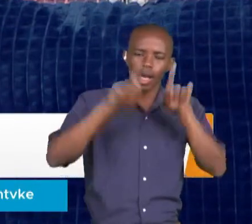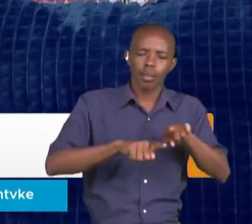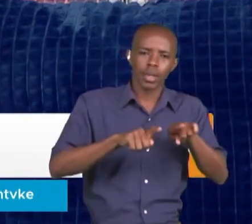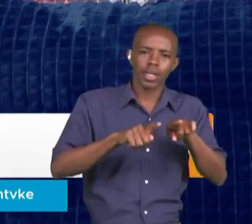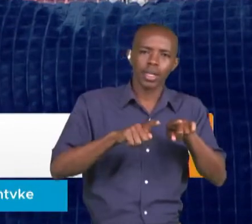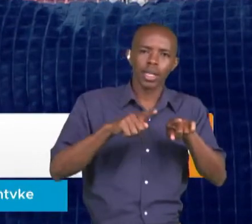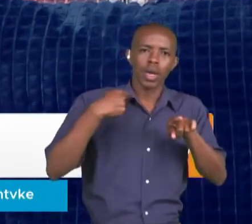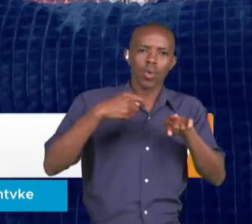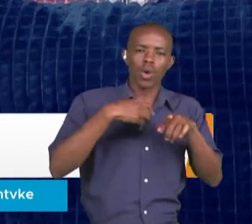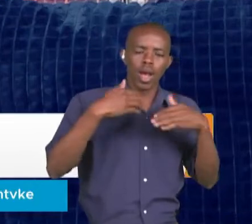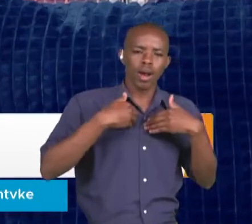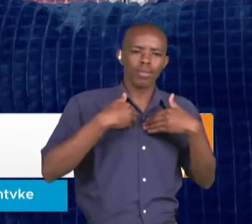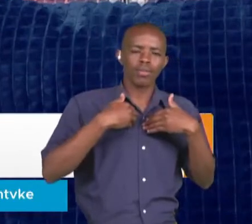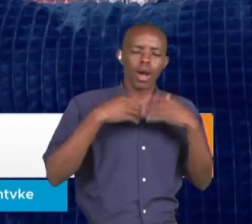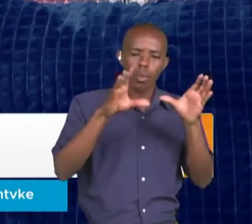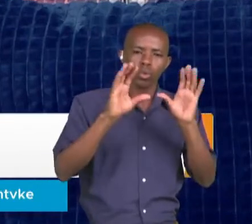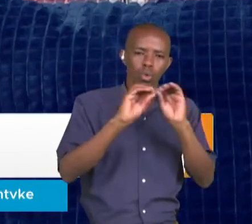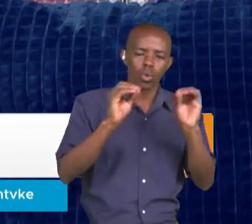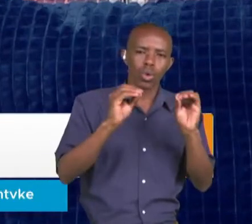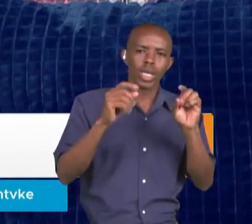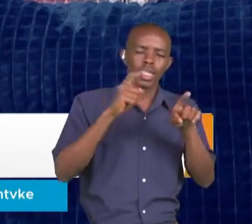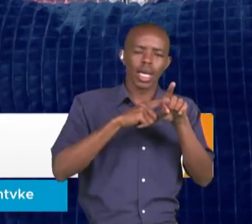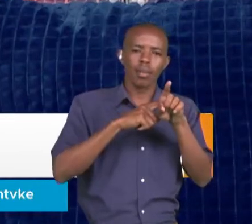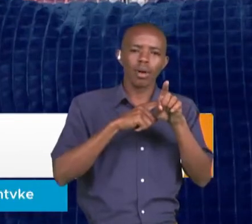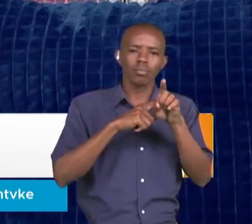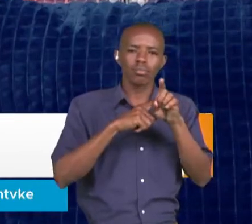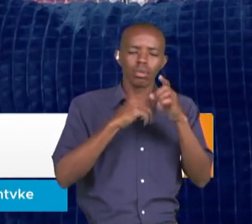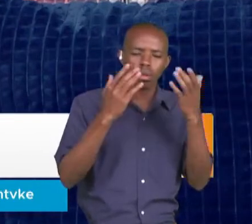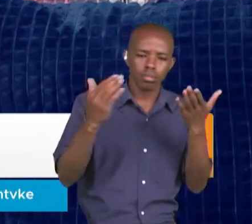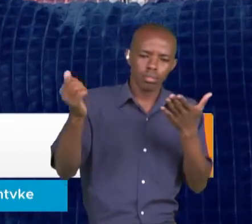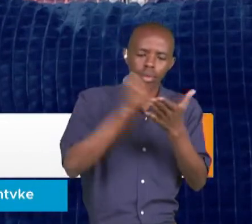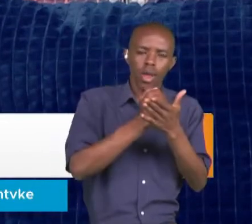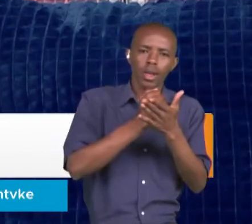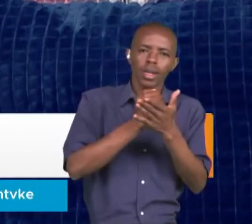like we had no foresight, even when we were posting doctors into such